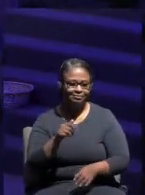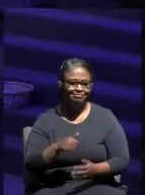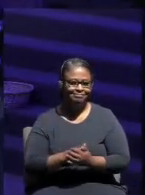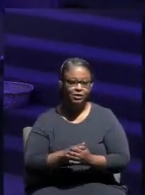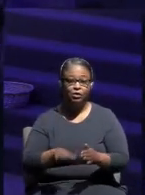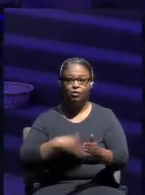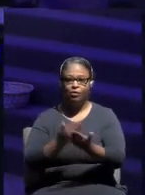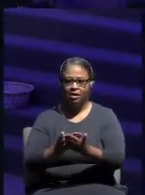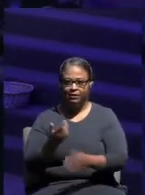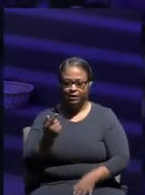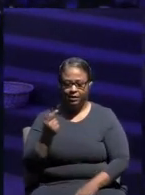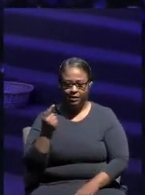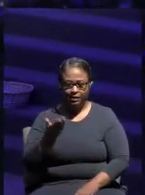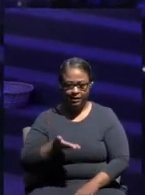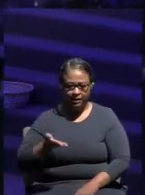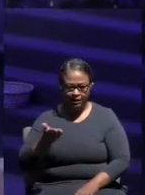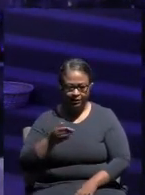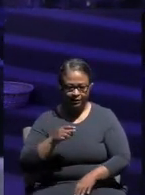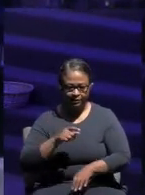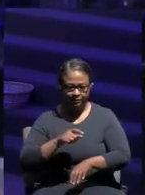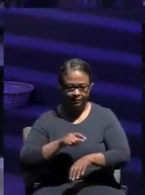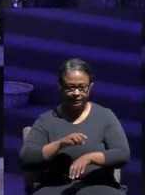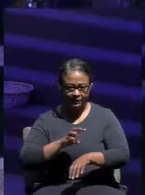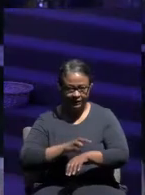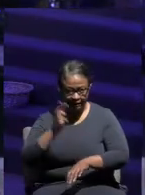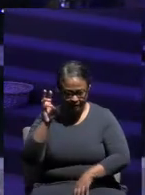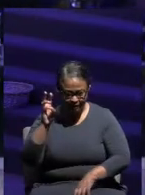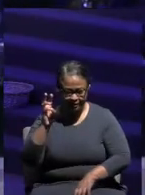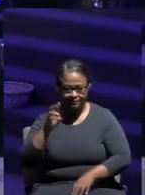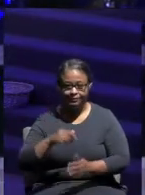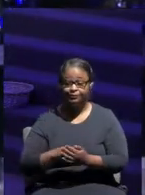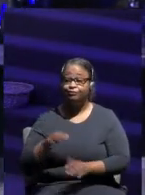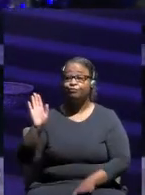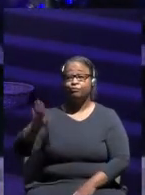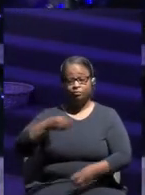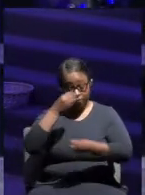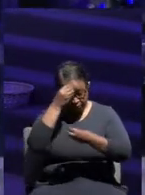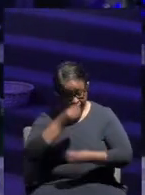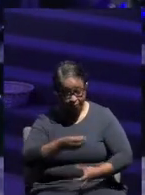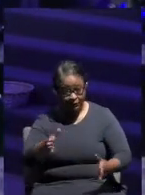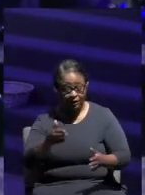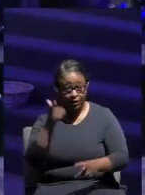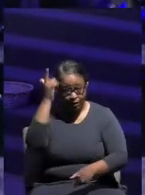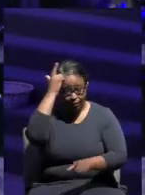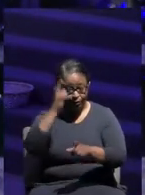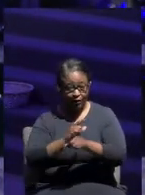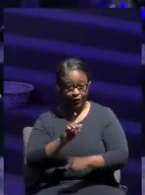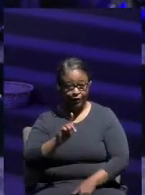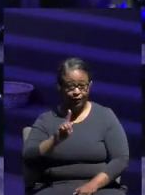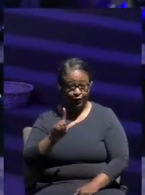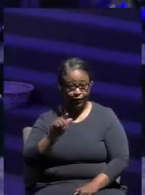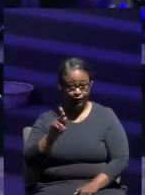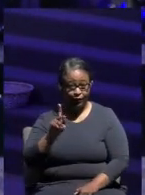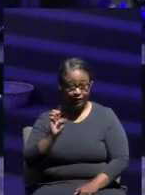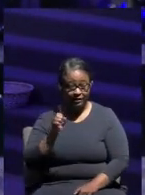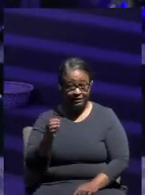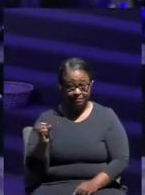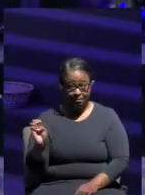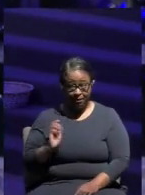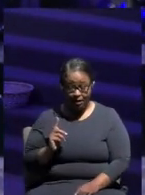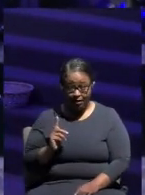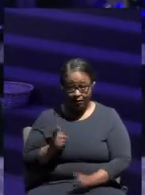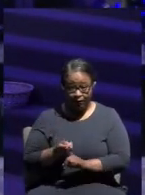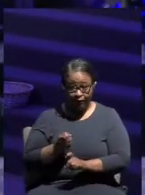know, Brother Luke is back from Europe. Yes, Luke is back. Right,